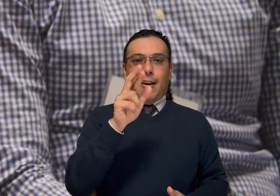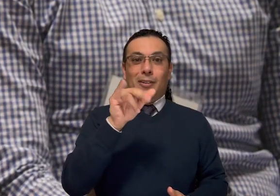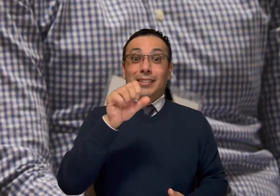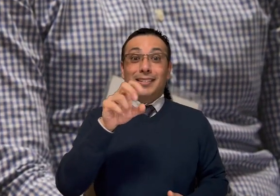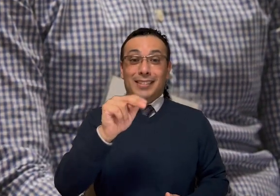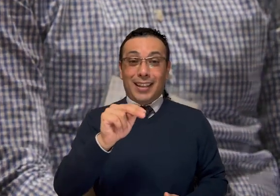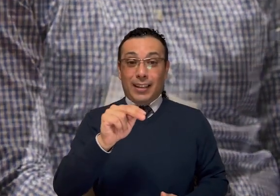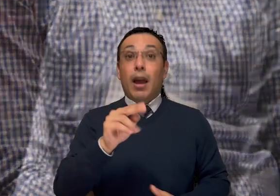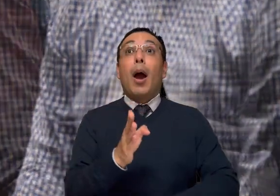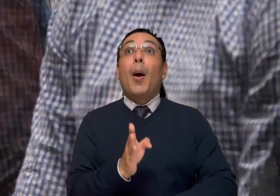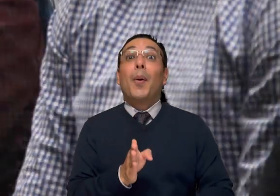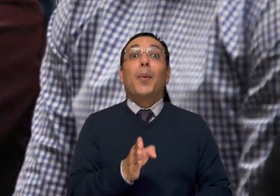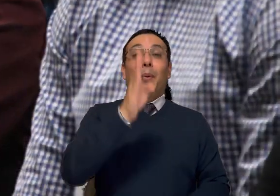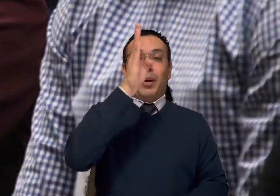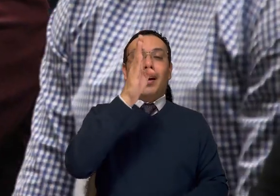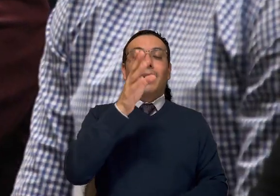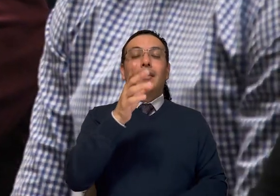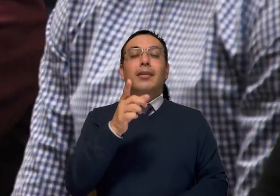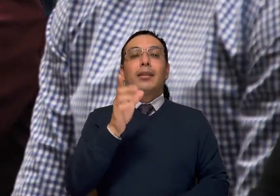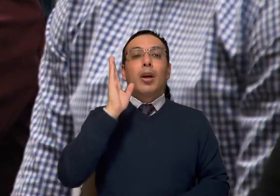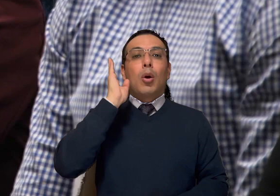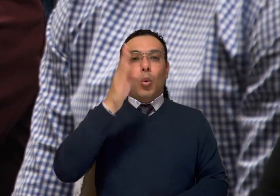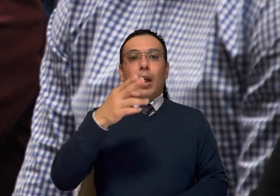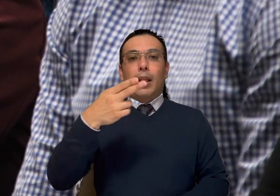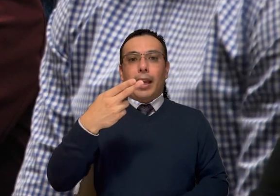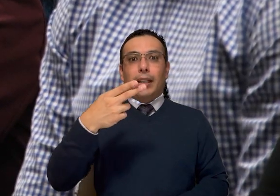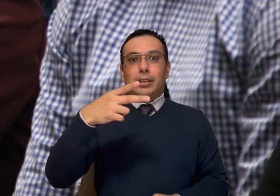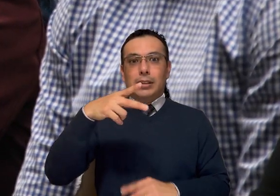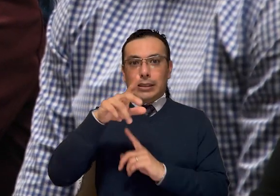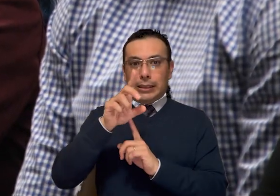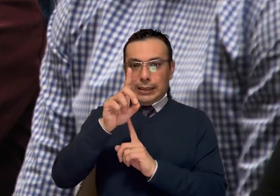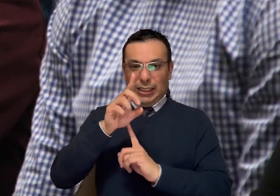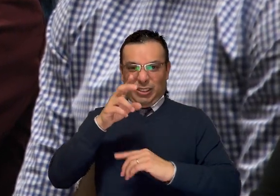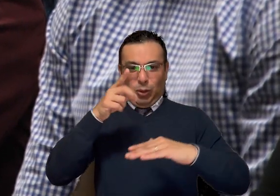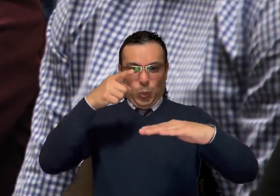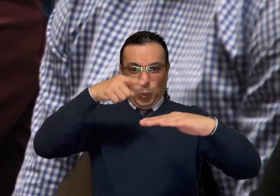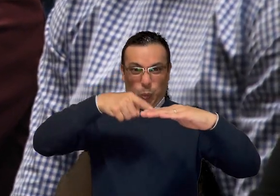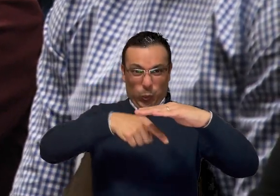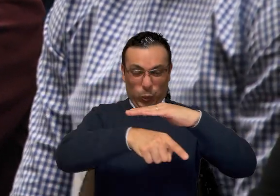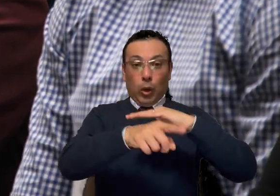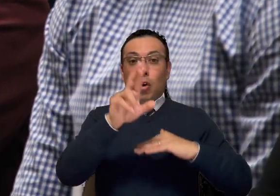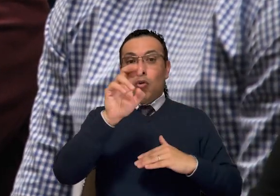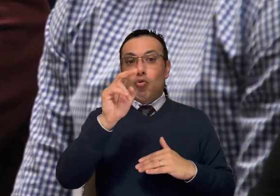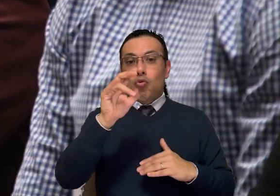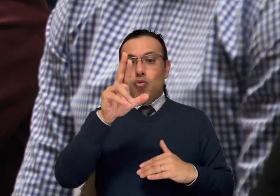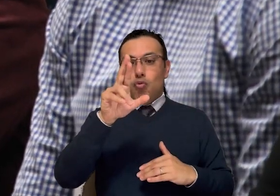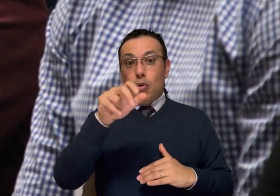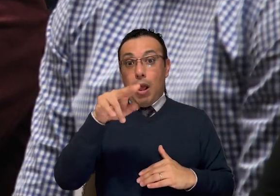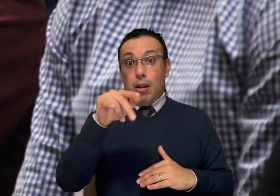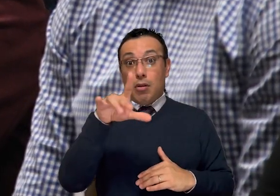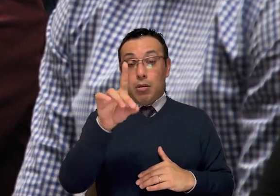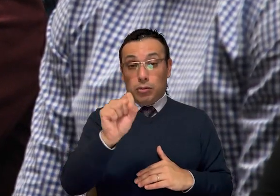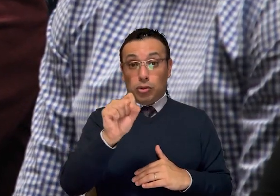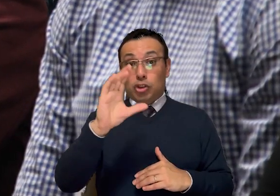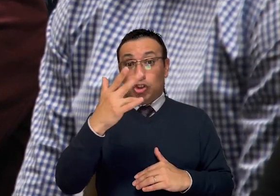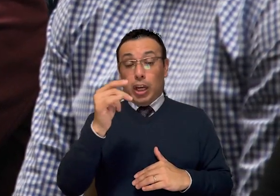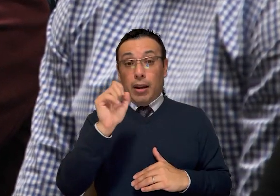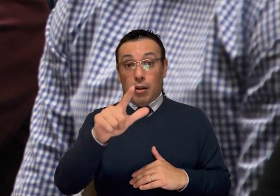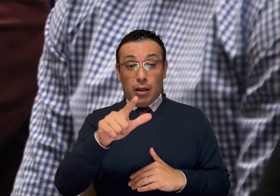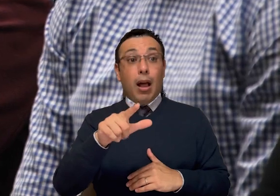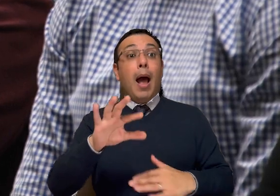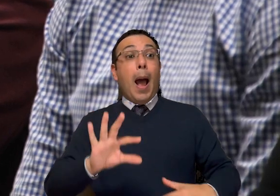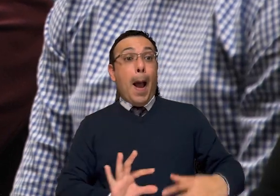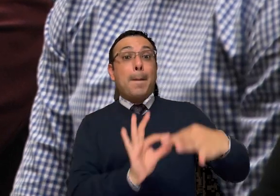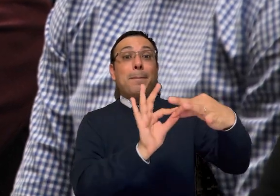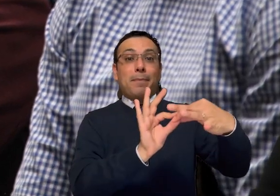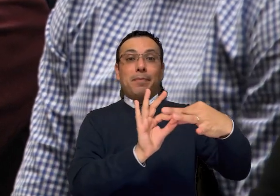HDD underneath Reynolds Channel, plug into our substation at Pops, and then follow along the Long Island Railroad